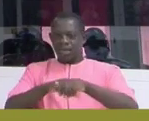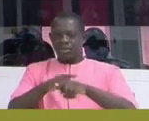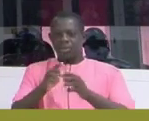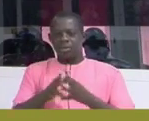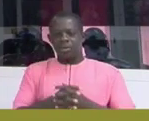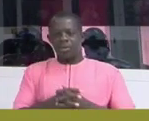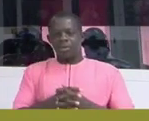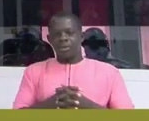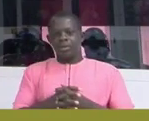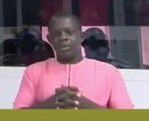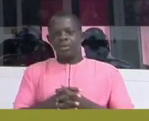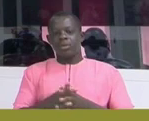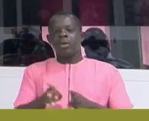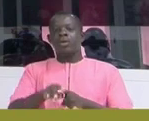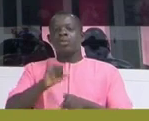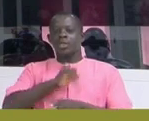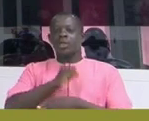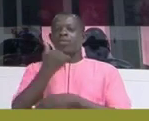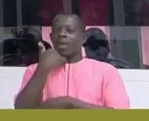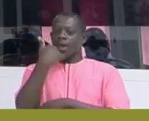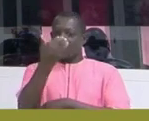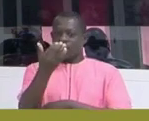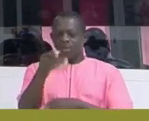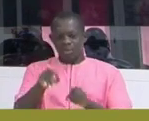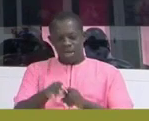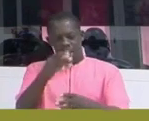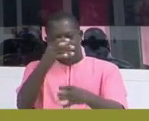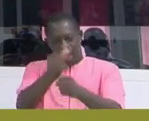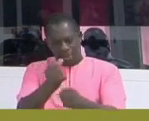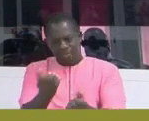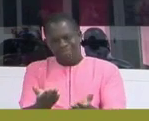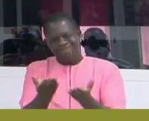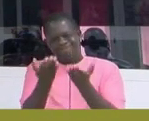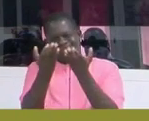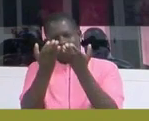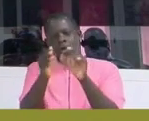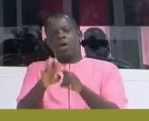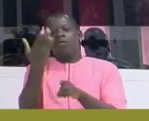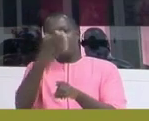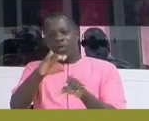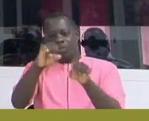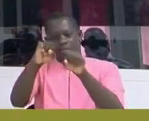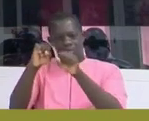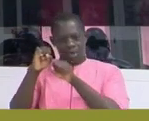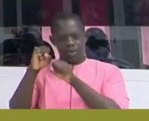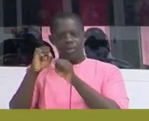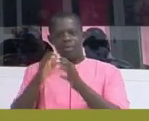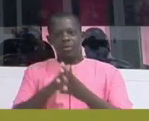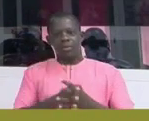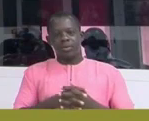three times. He asked them to raise him up.